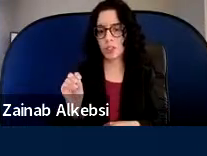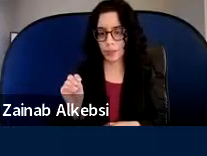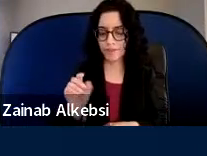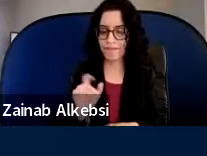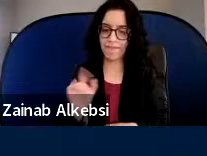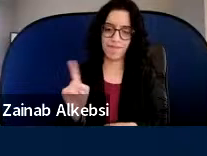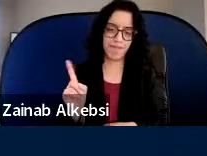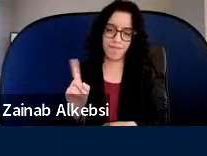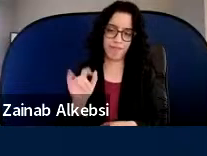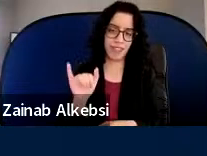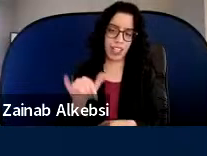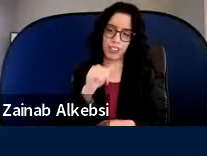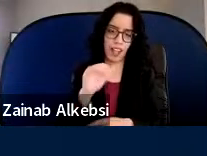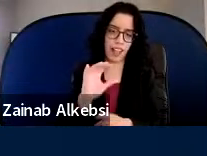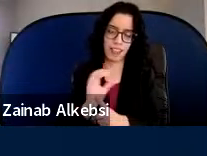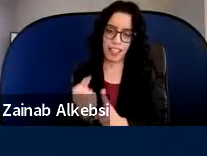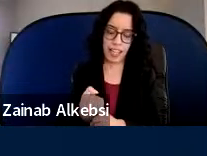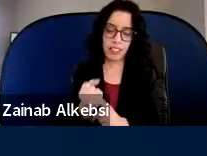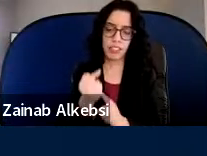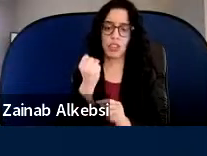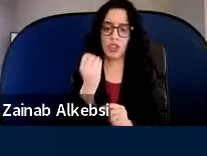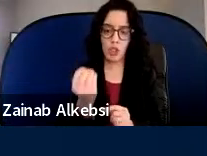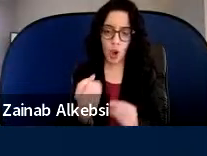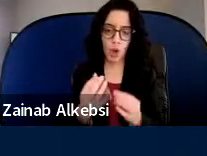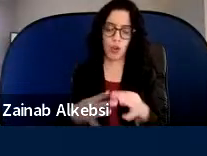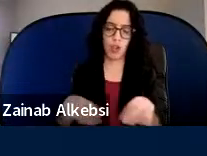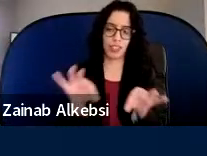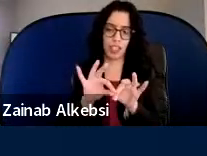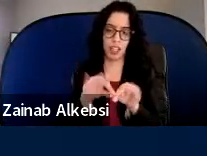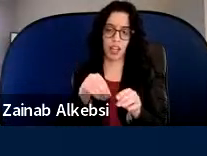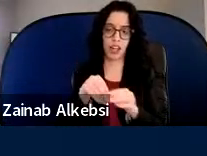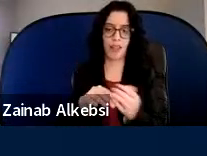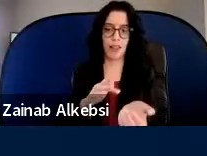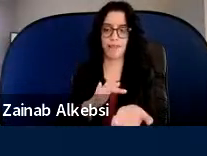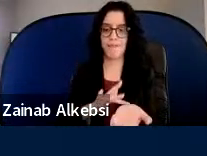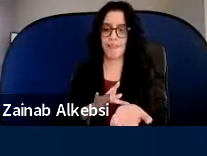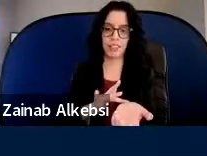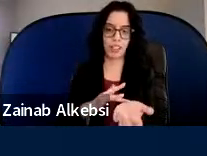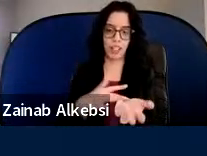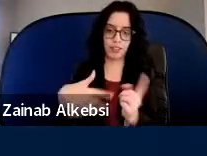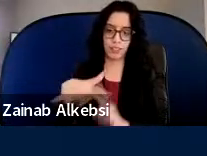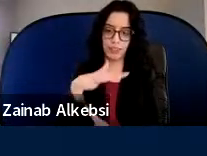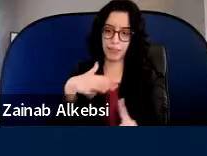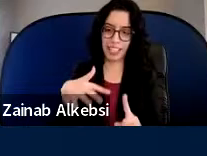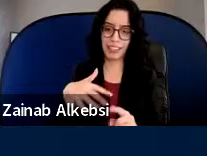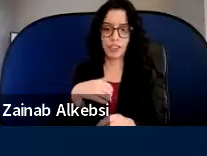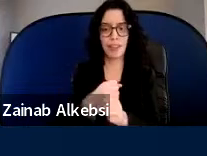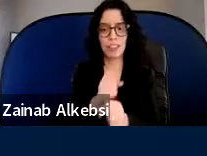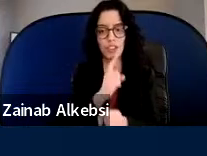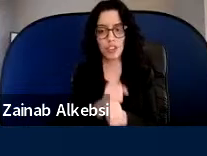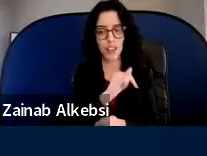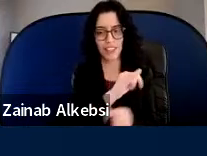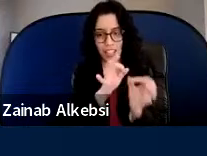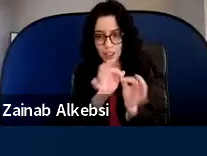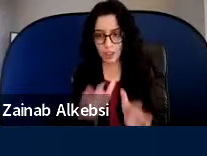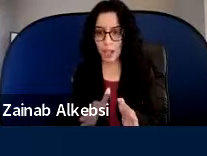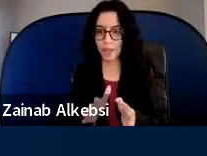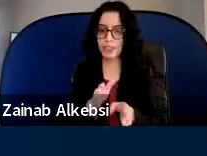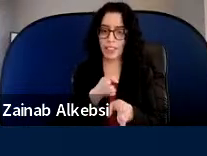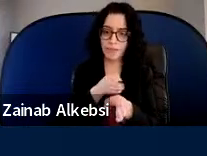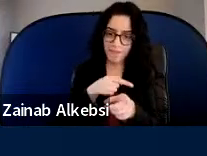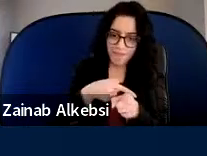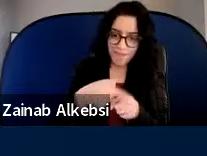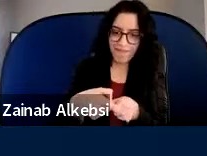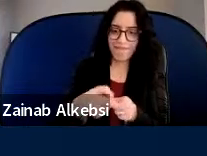body approach. Any person who can sign at all is sufficient to put into a medical scenario to provide professional interpreting services.